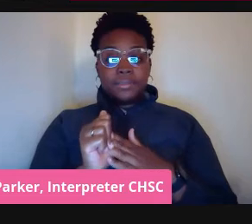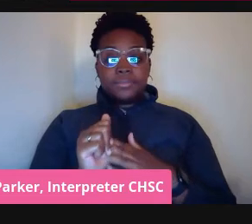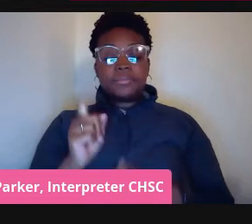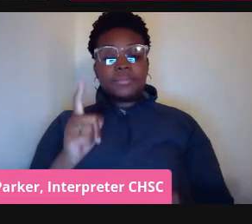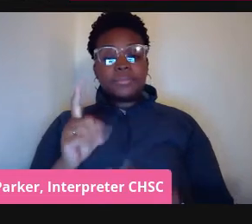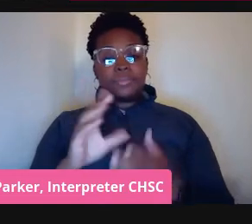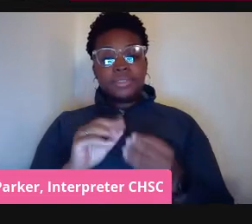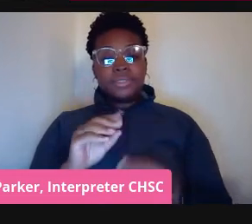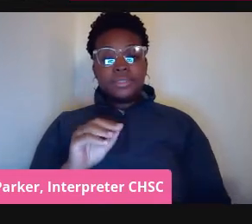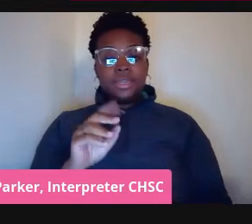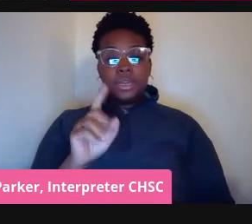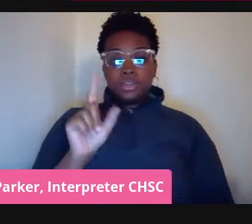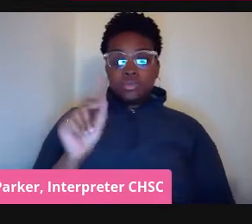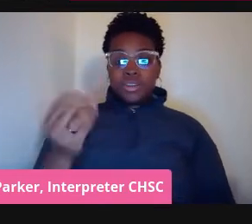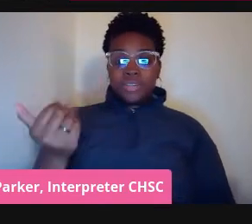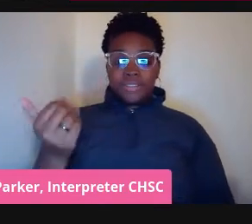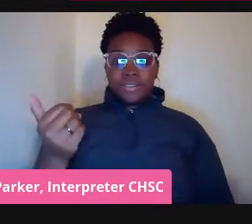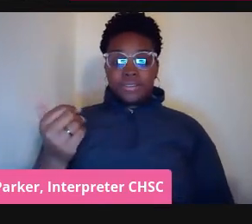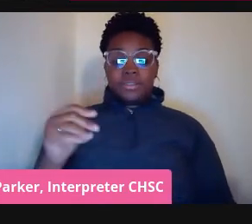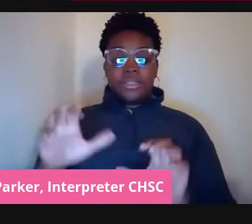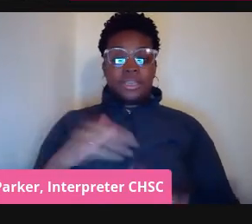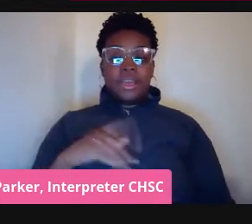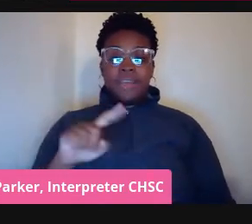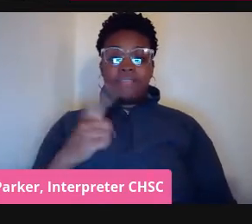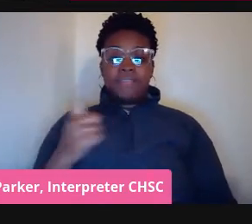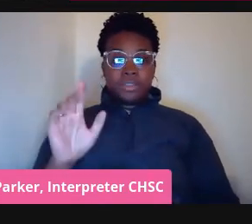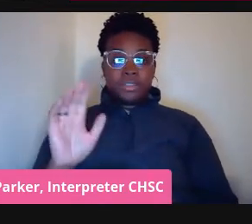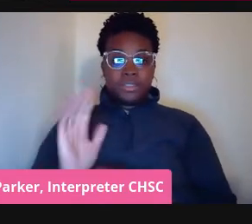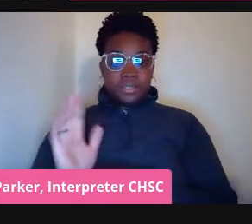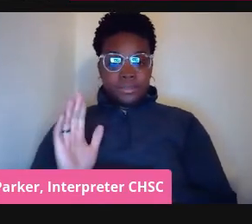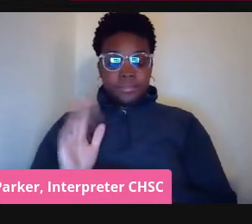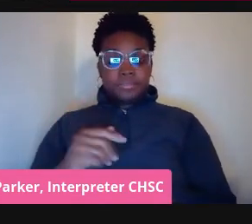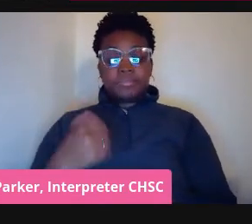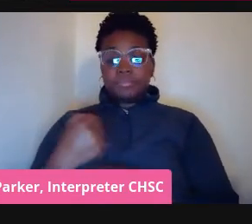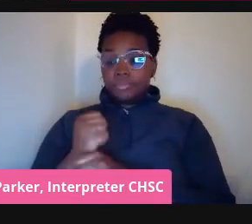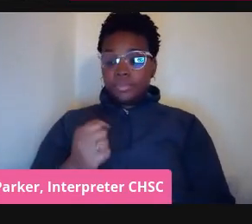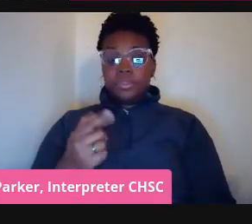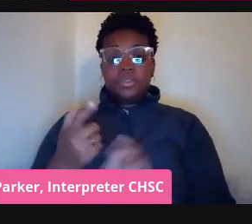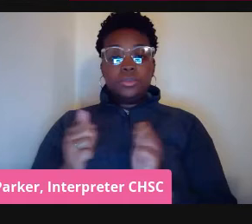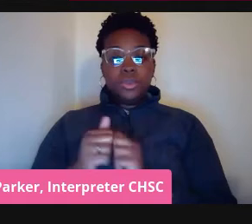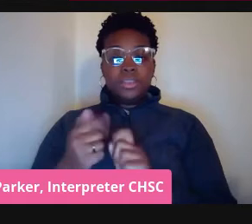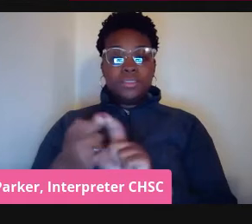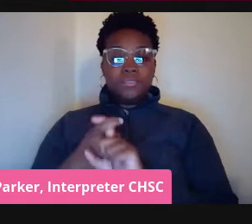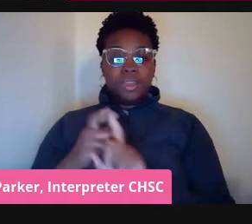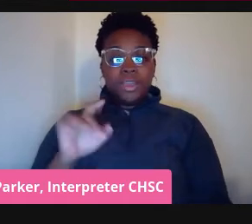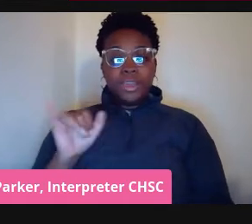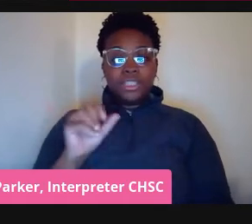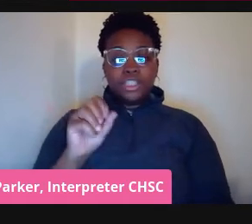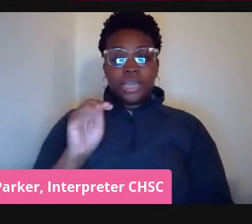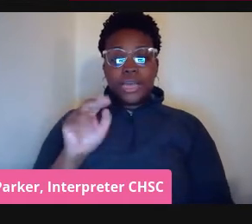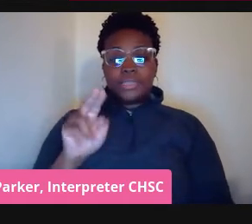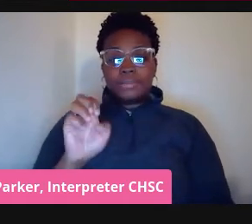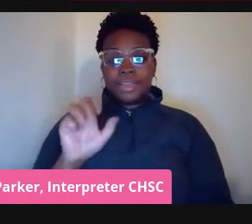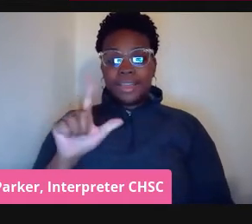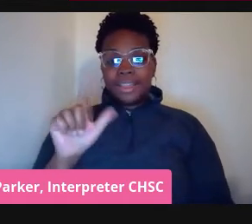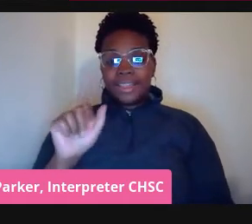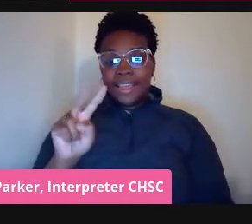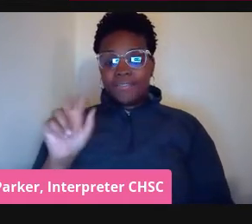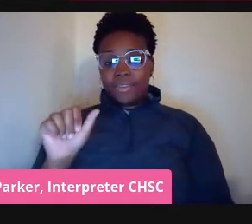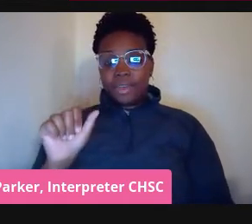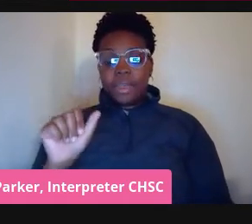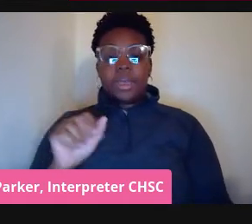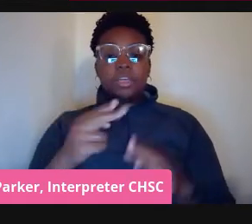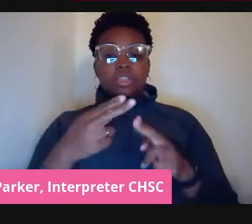would say 2015, when I did my first film, I produced my first film with a friend of mine, Jasmine Leyva, called The Invisible